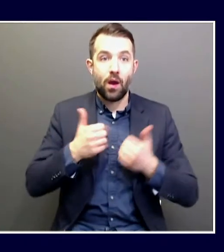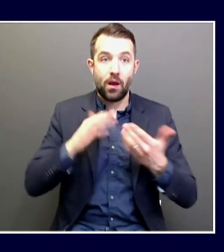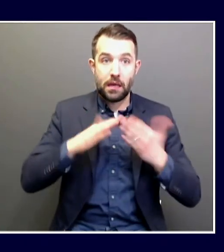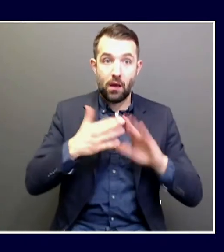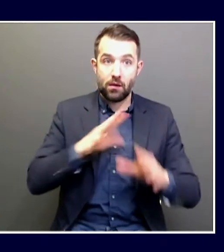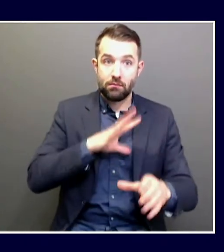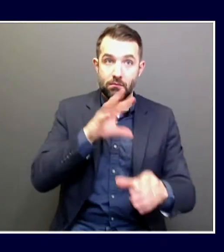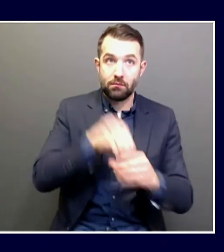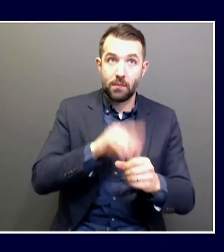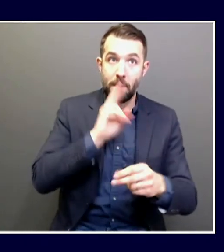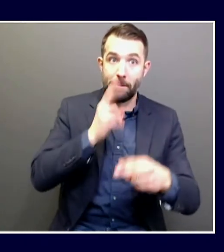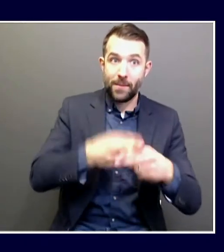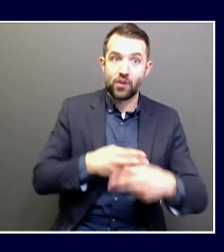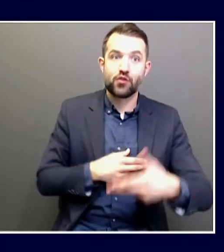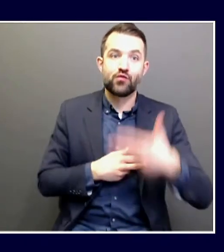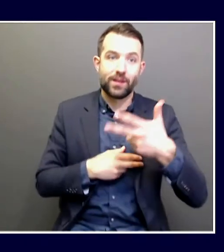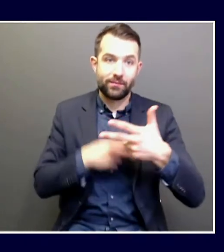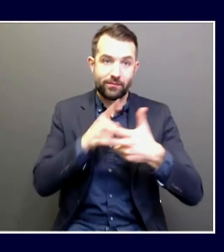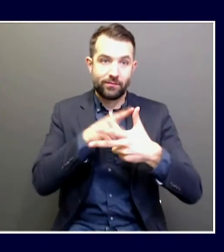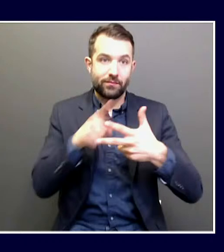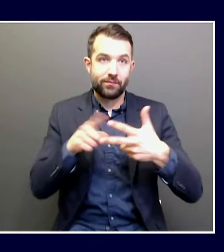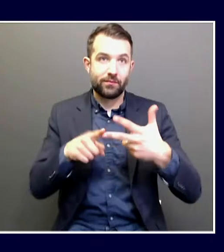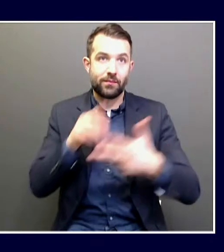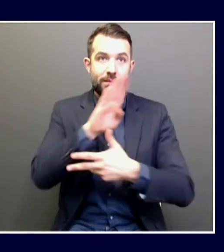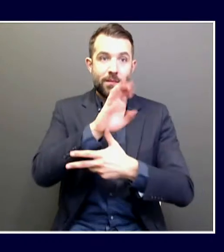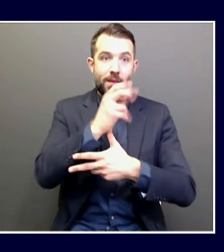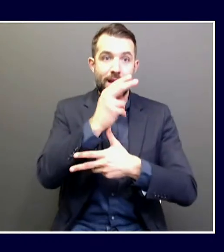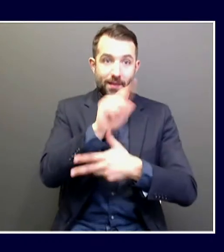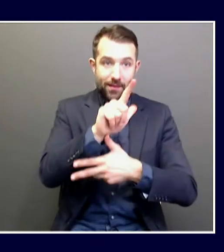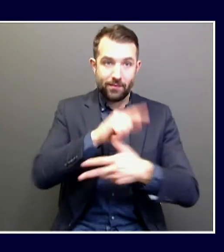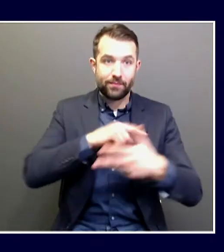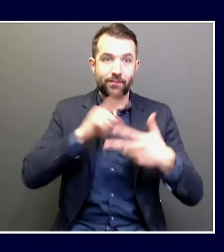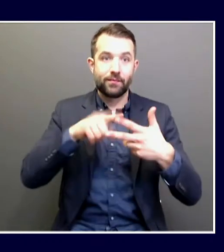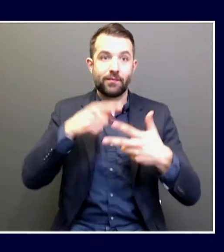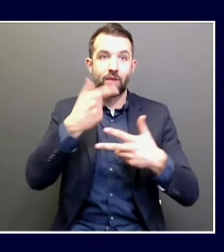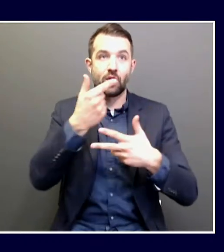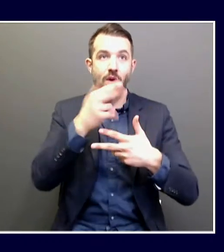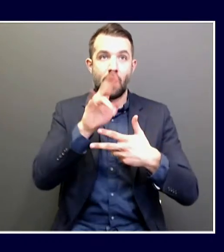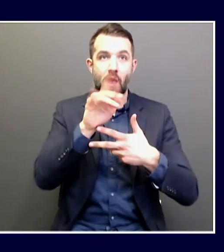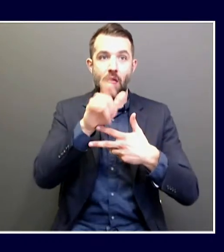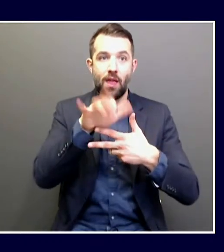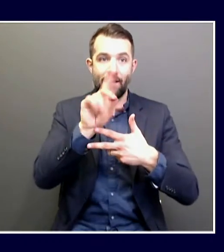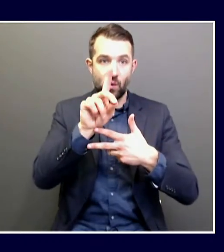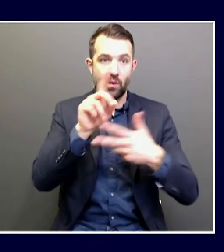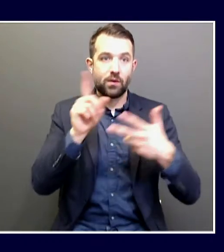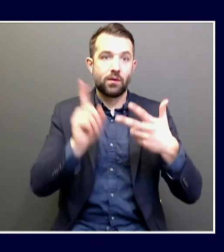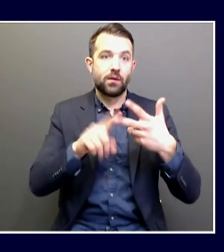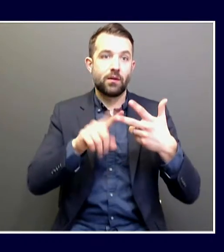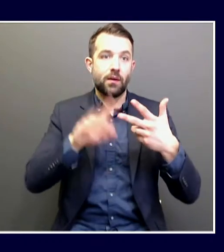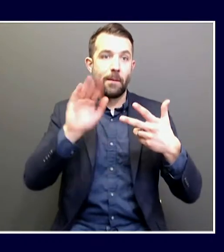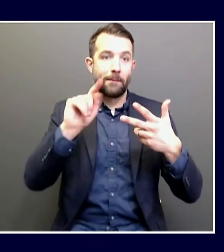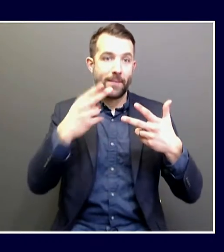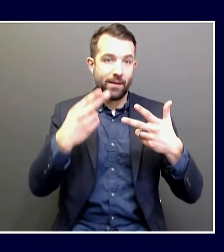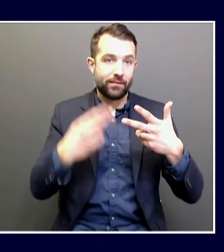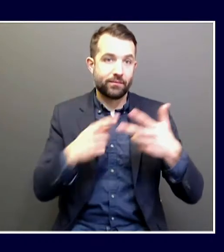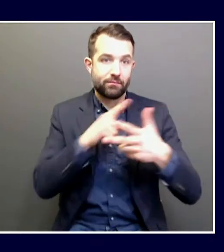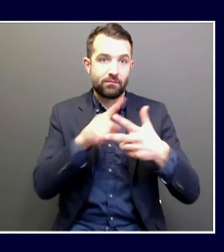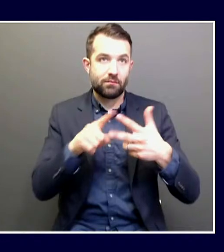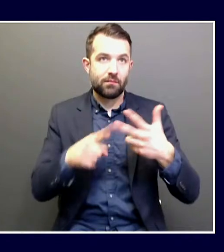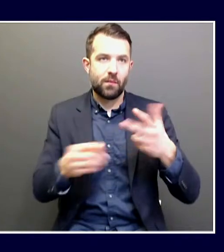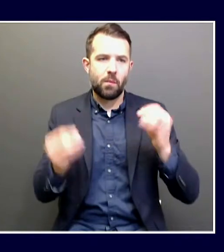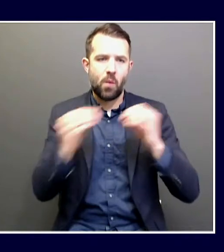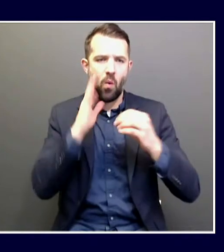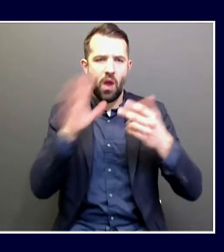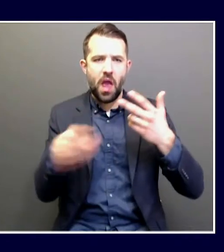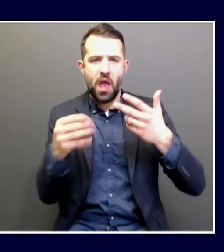those communities like Bethel, Guilford, and Bath. There are others that are going to be coming online as well. Some of the data will likely